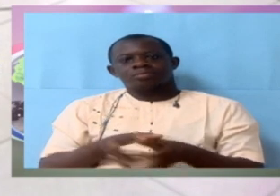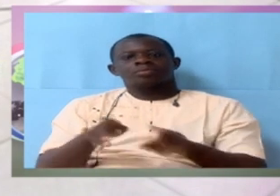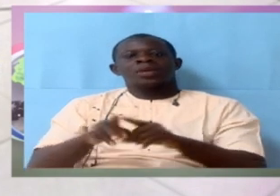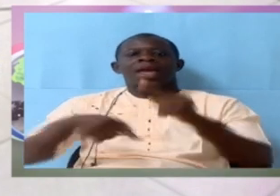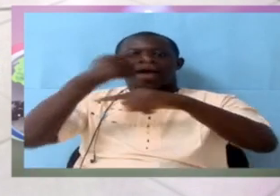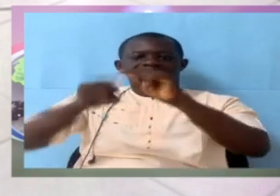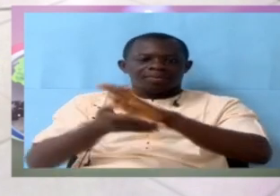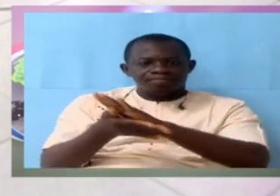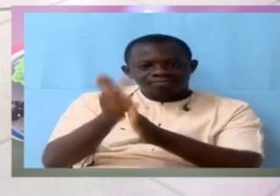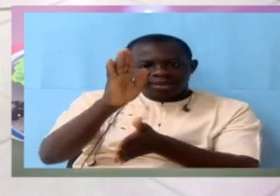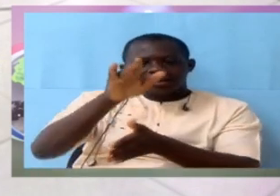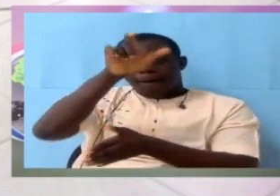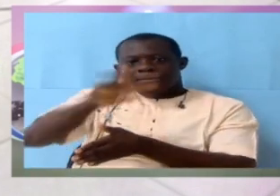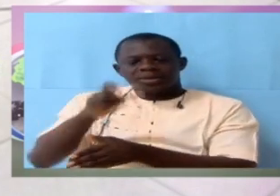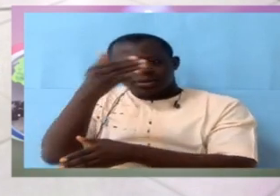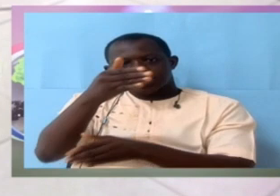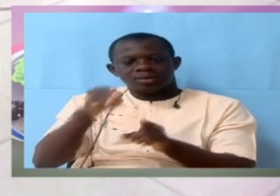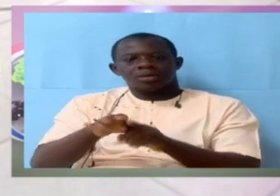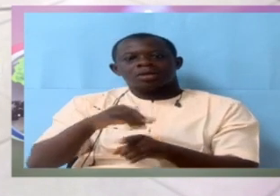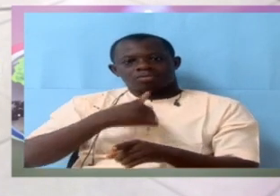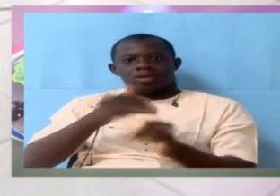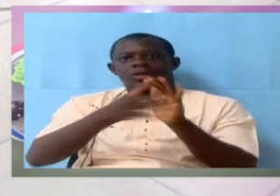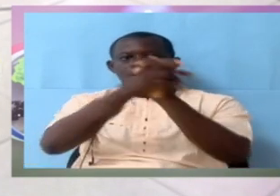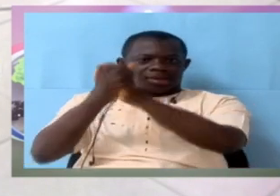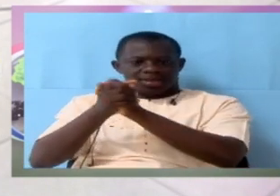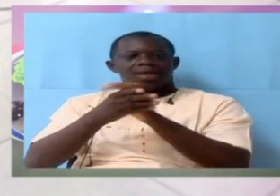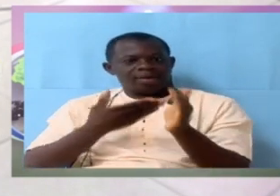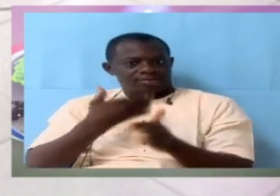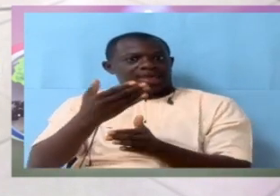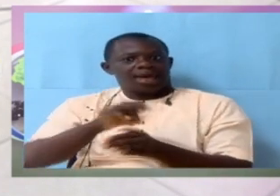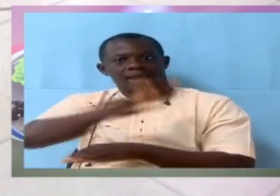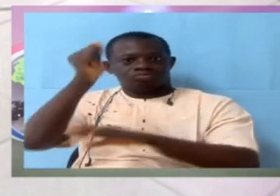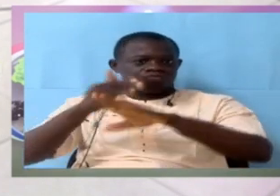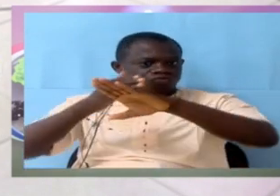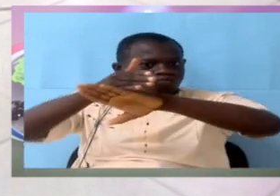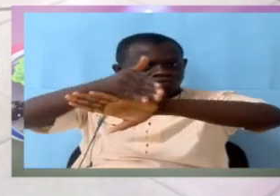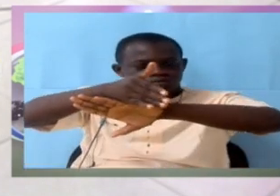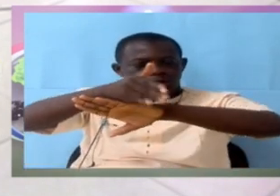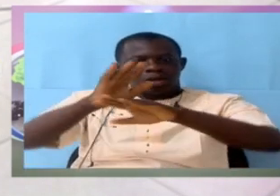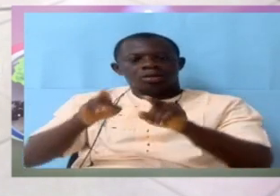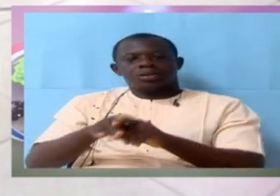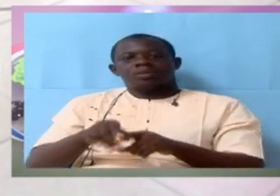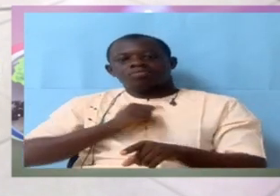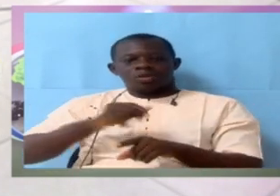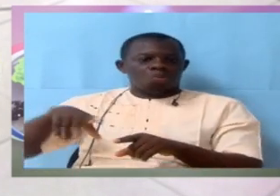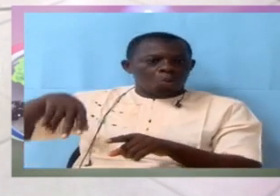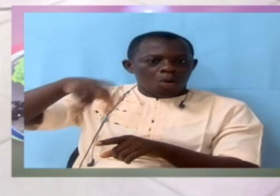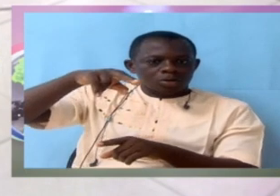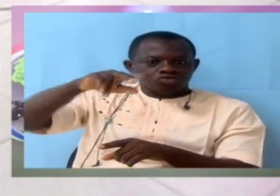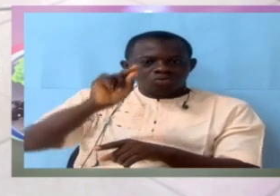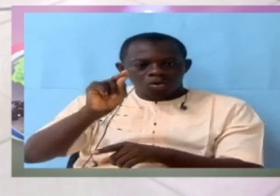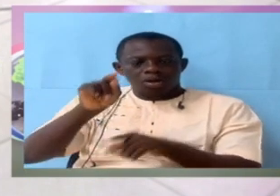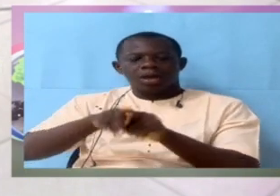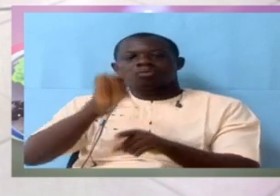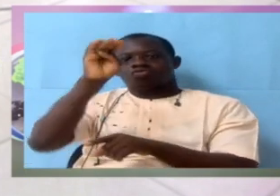After passing him, then as far as I greeted them and I continued on, I went for a little distance and he called